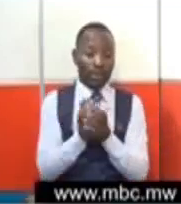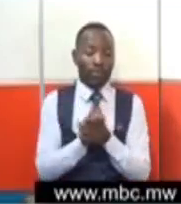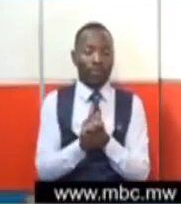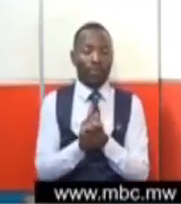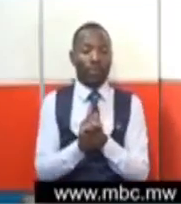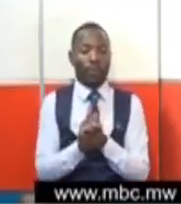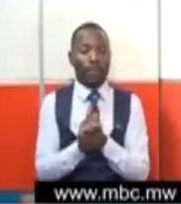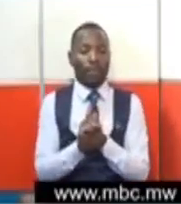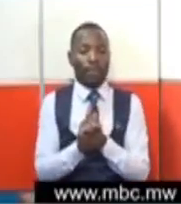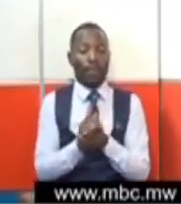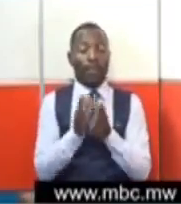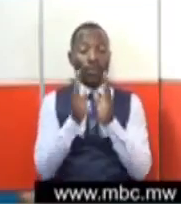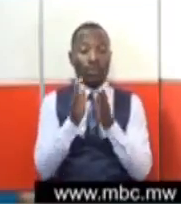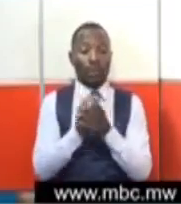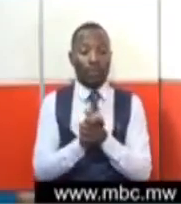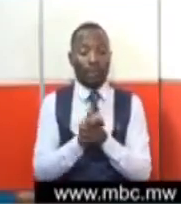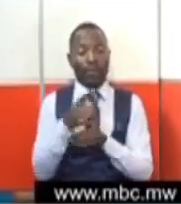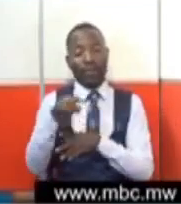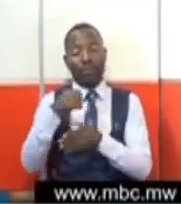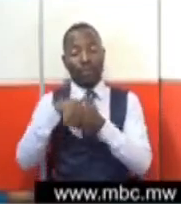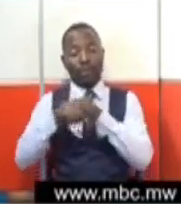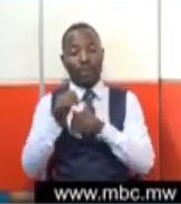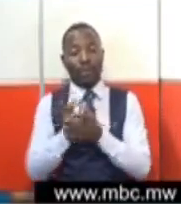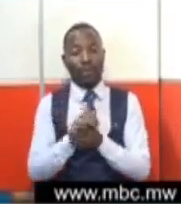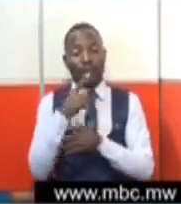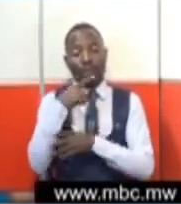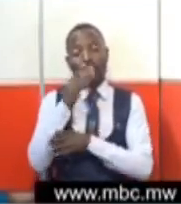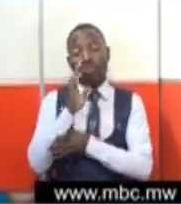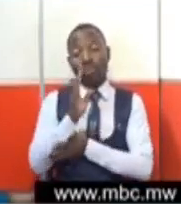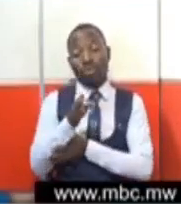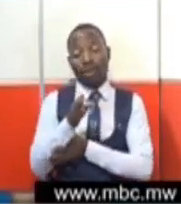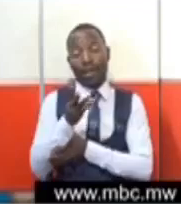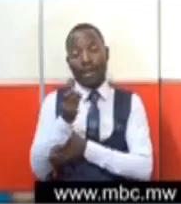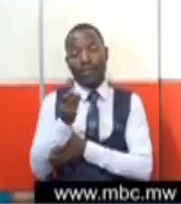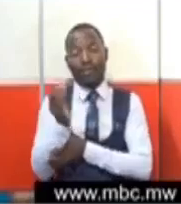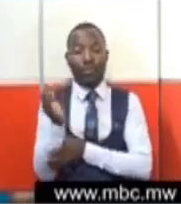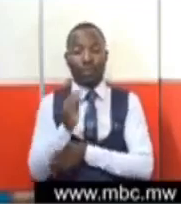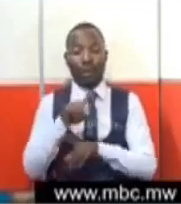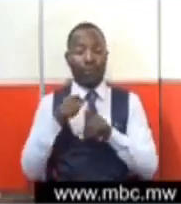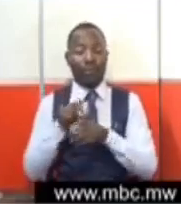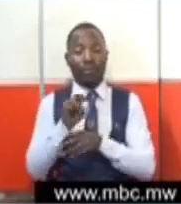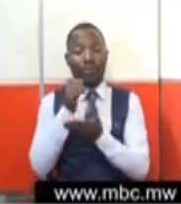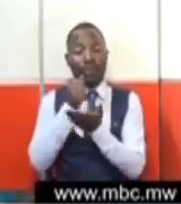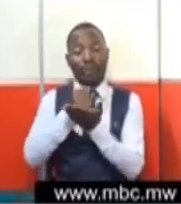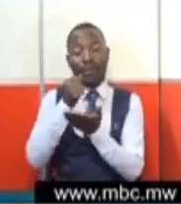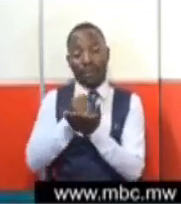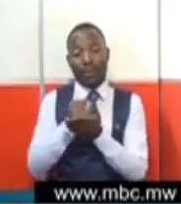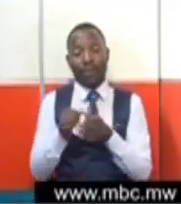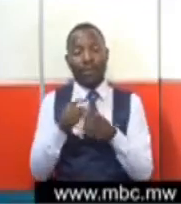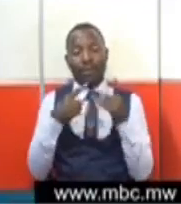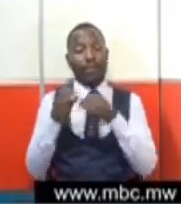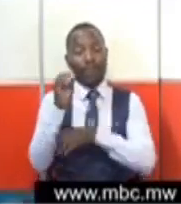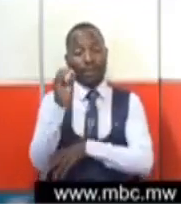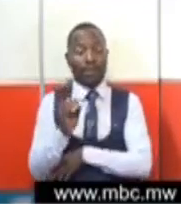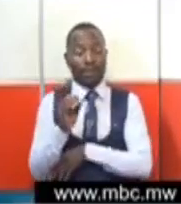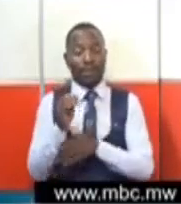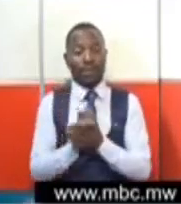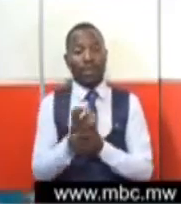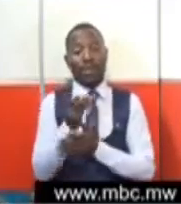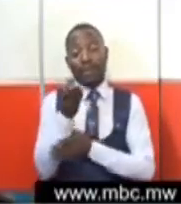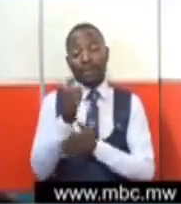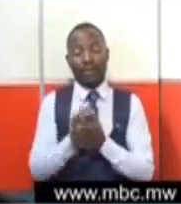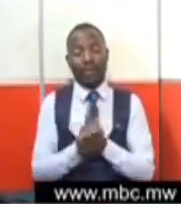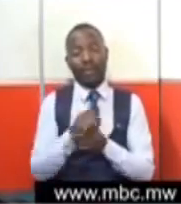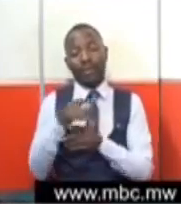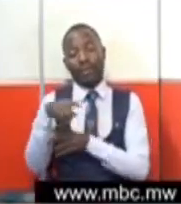players who indeed sweat on the ground. I can assure you that the money which is coming from NBS, more than 60% of this sponsorship